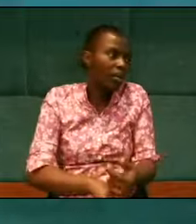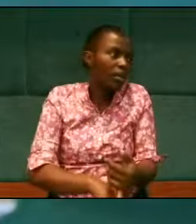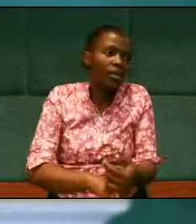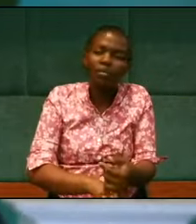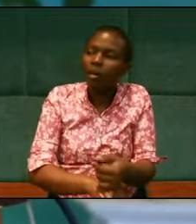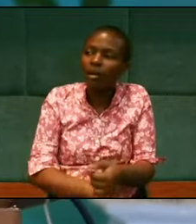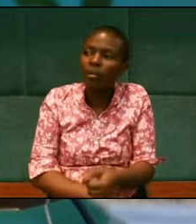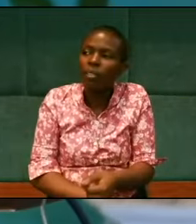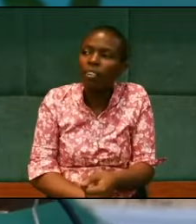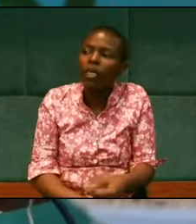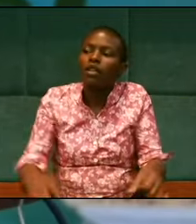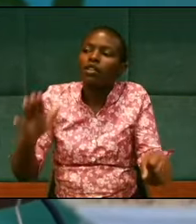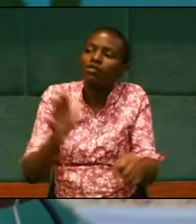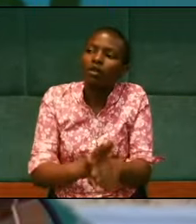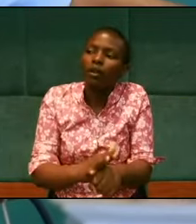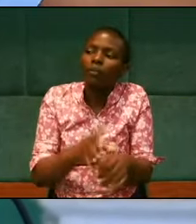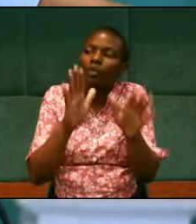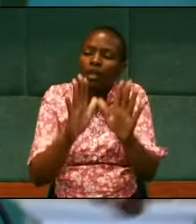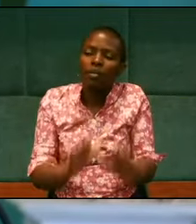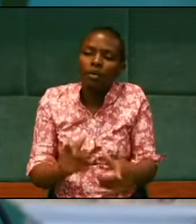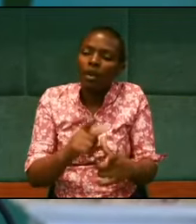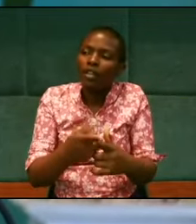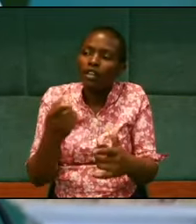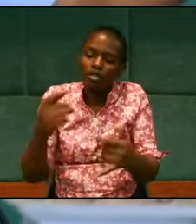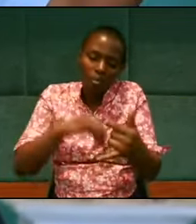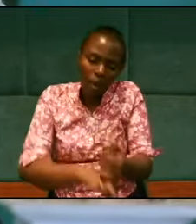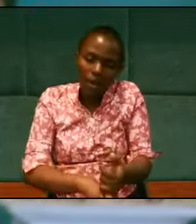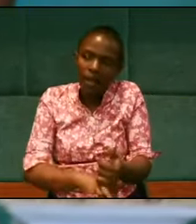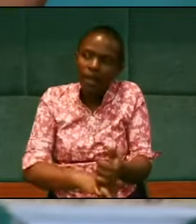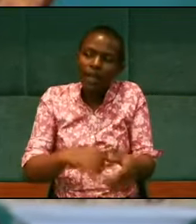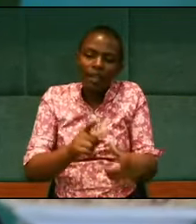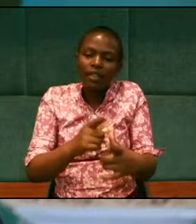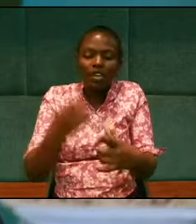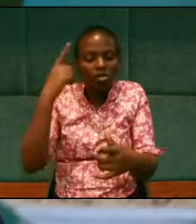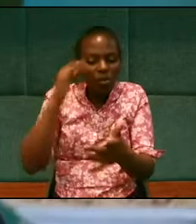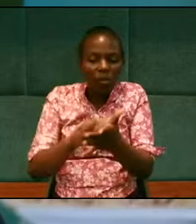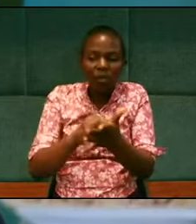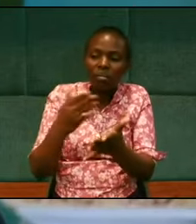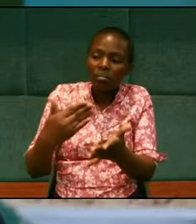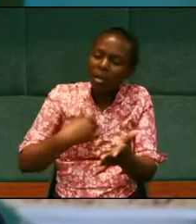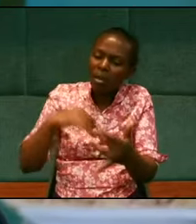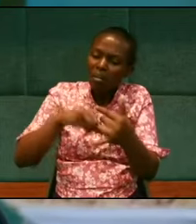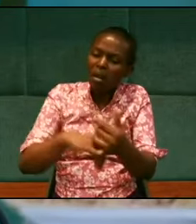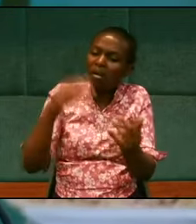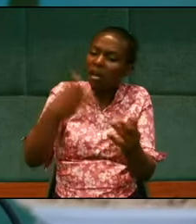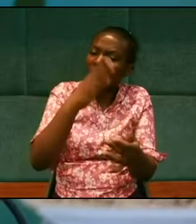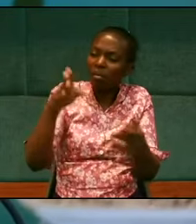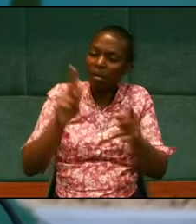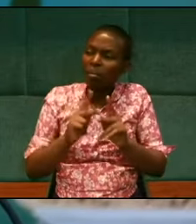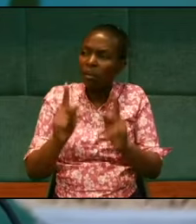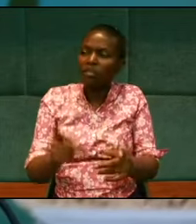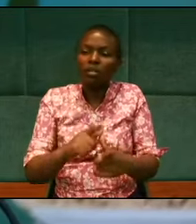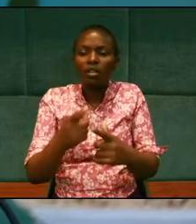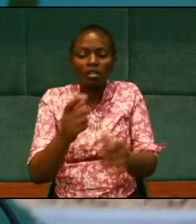through life you discover your purpose, you will notice you have married the wrong person. And guess what? There is nothing you can do. Save yourself the